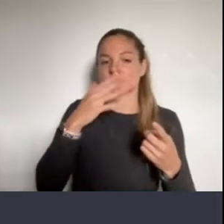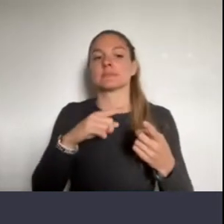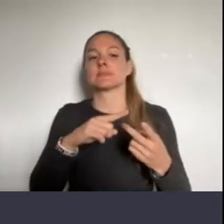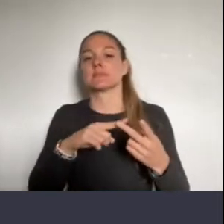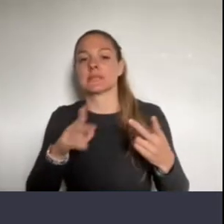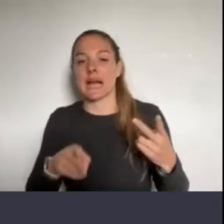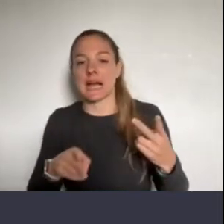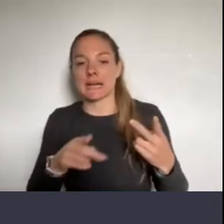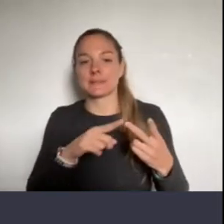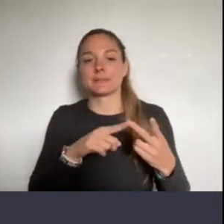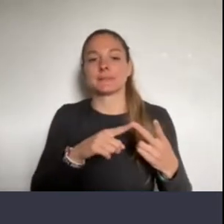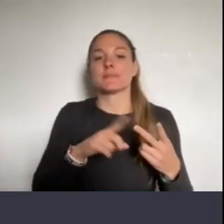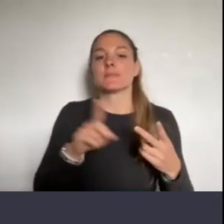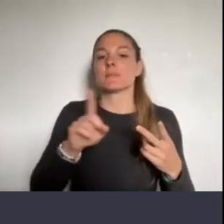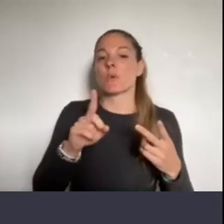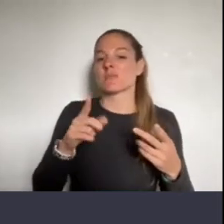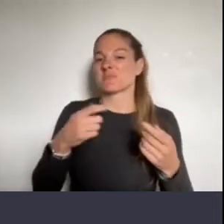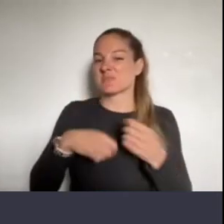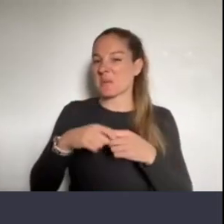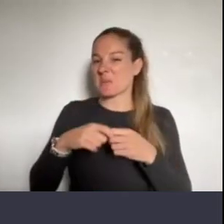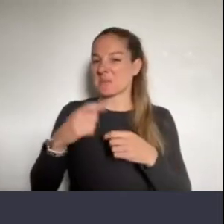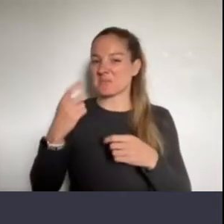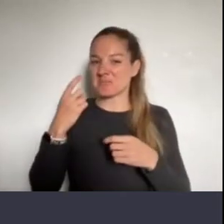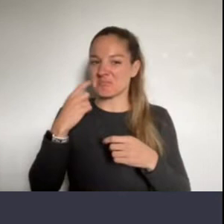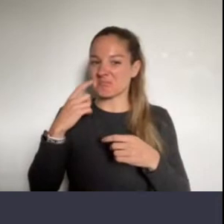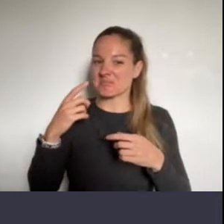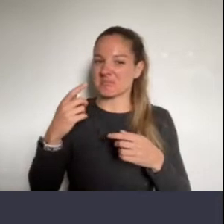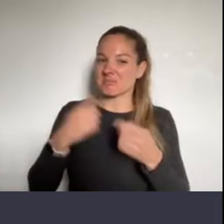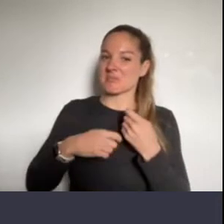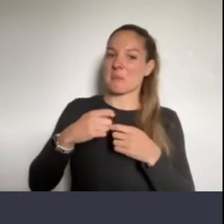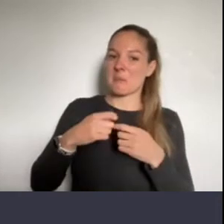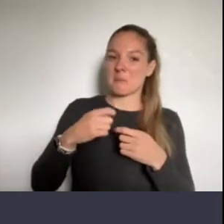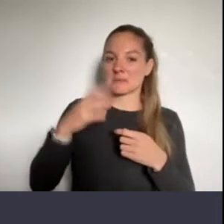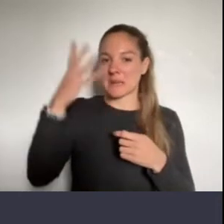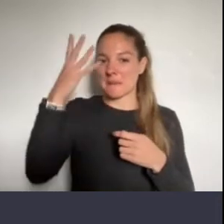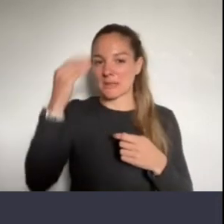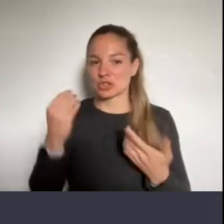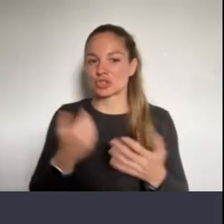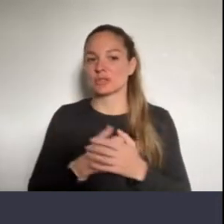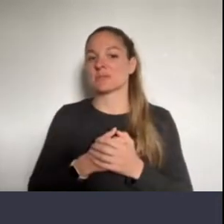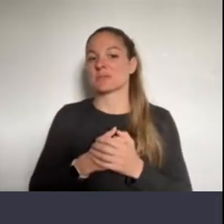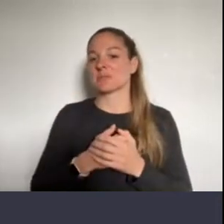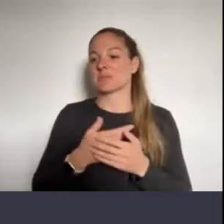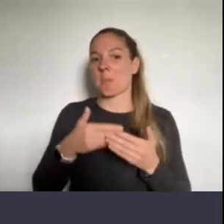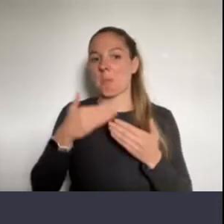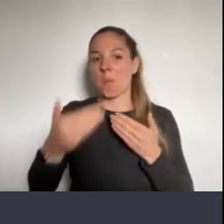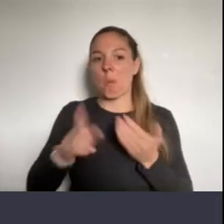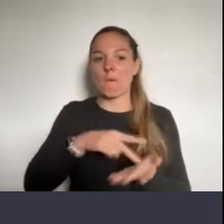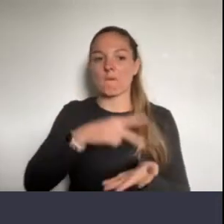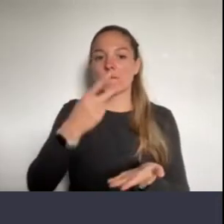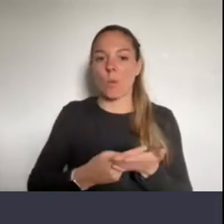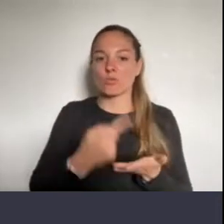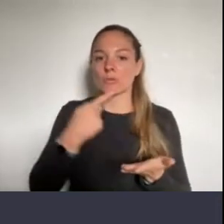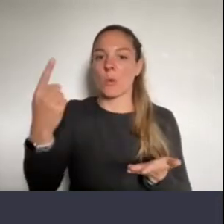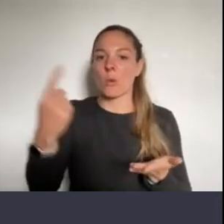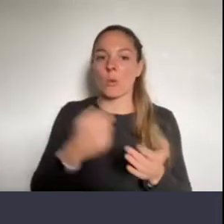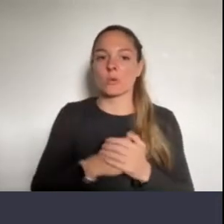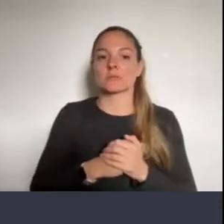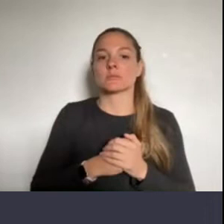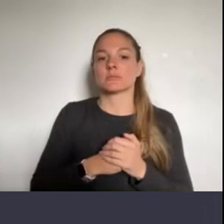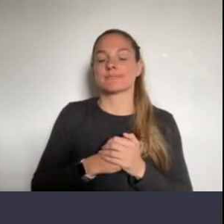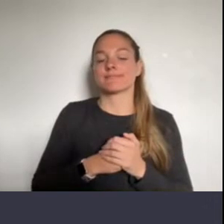of dementia, more likely to report falls, high levels of cholesterol in one